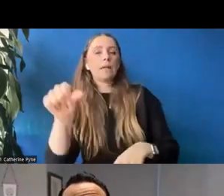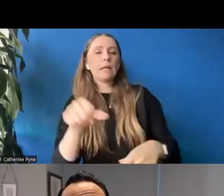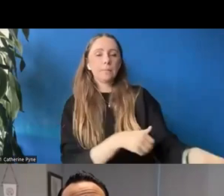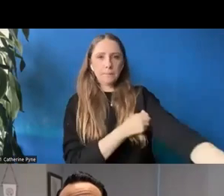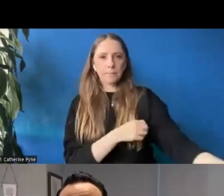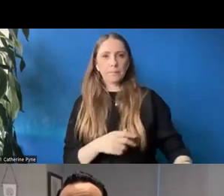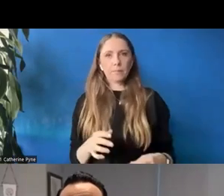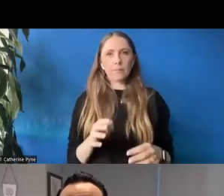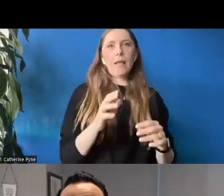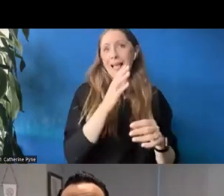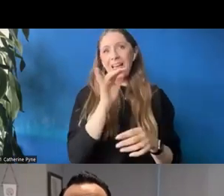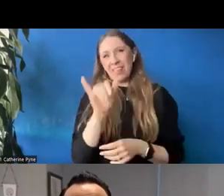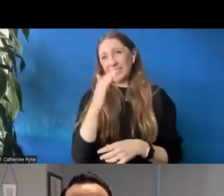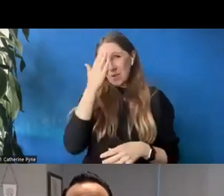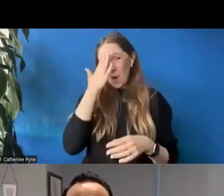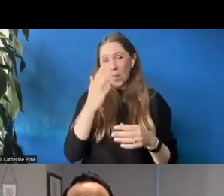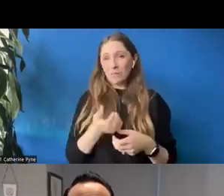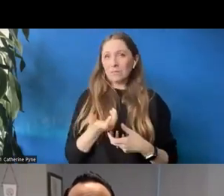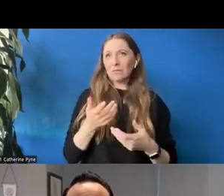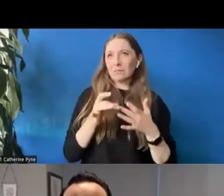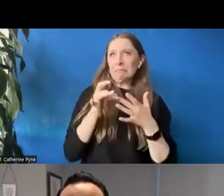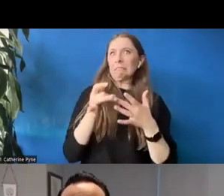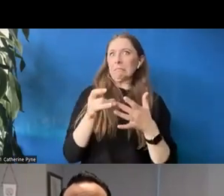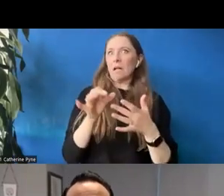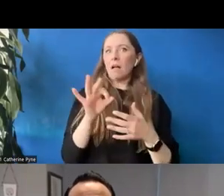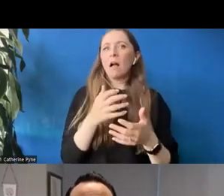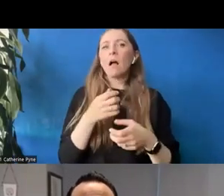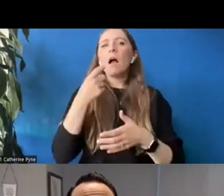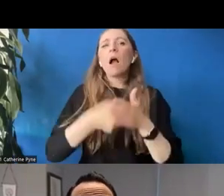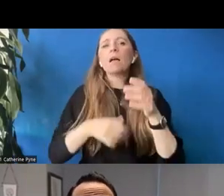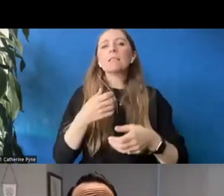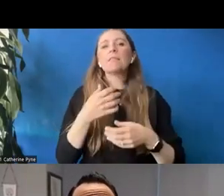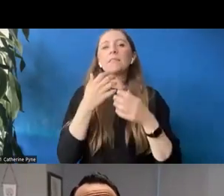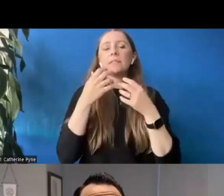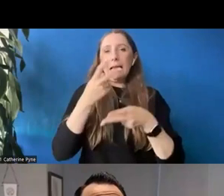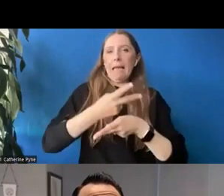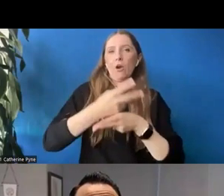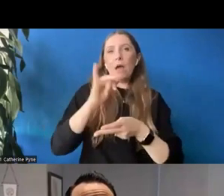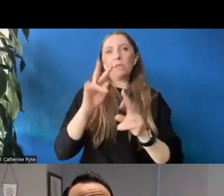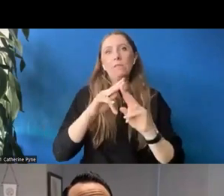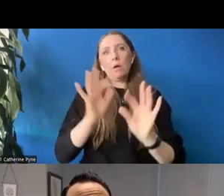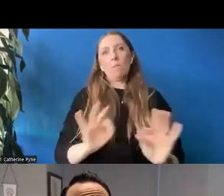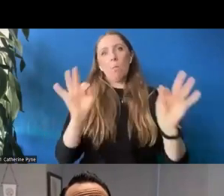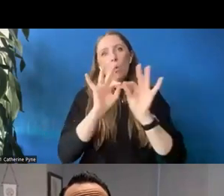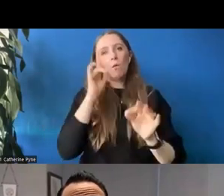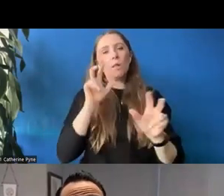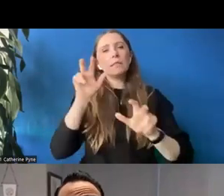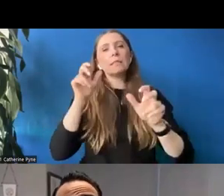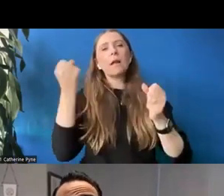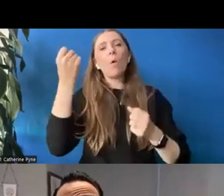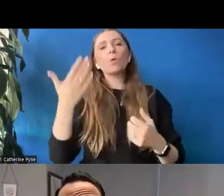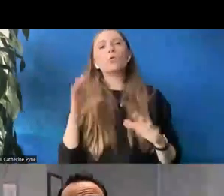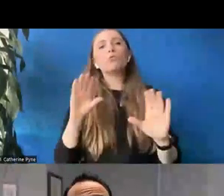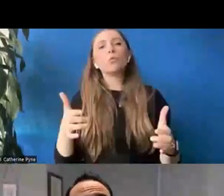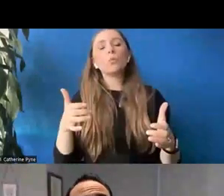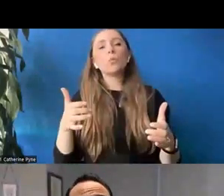and certainly a known driver of cost of care, and something that was of significant interest to our stakeholder group. Finally,